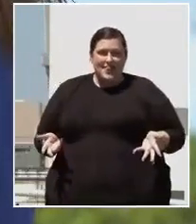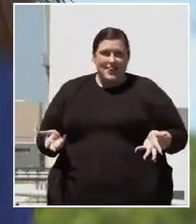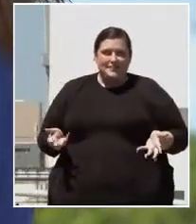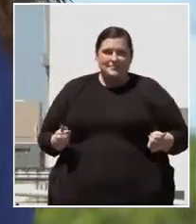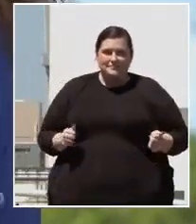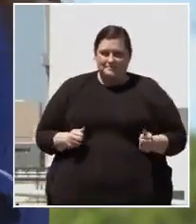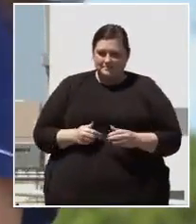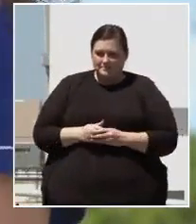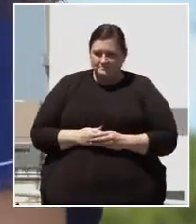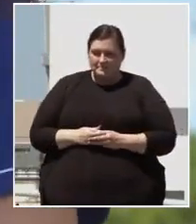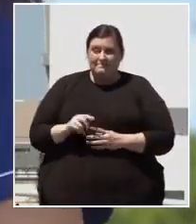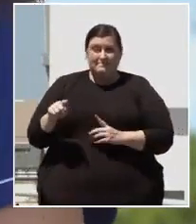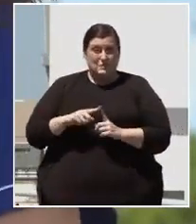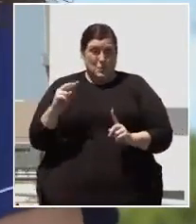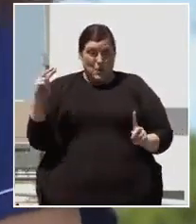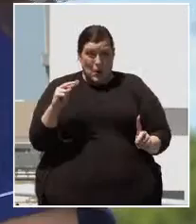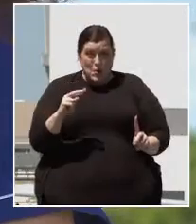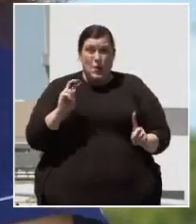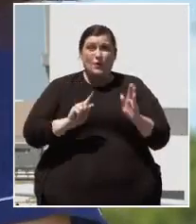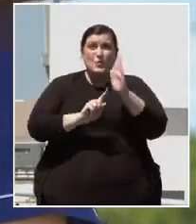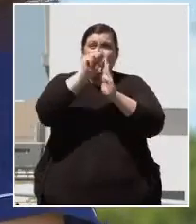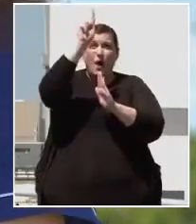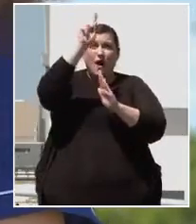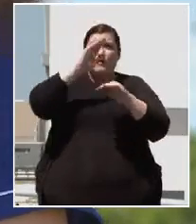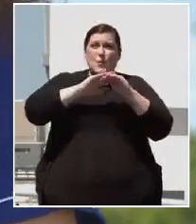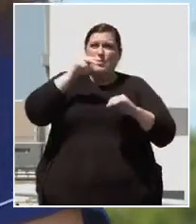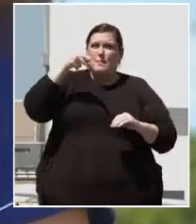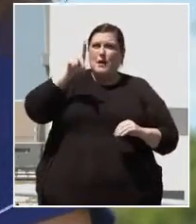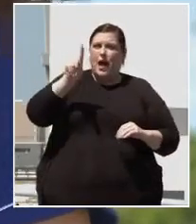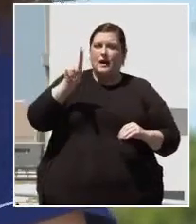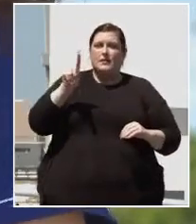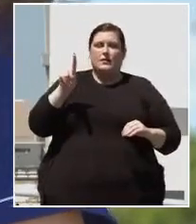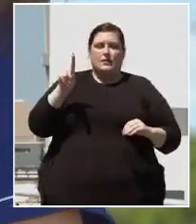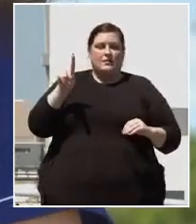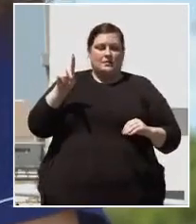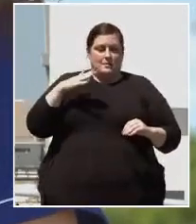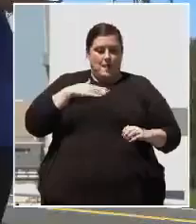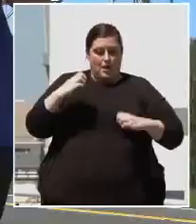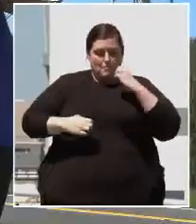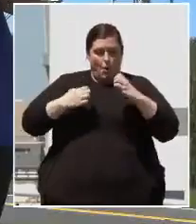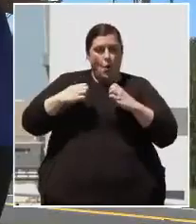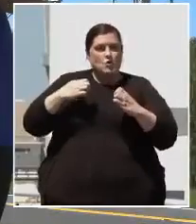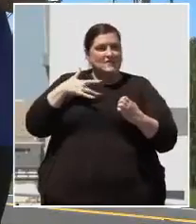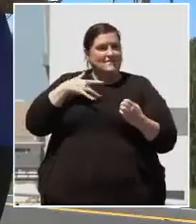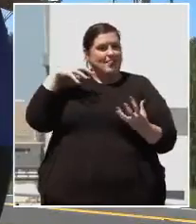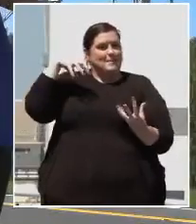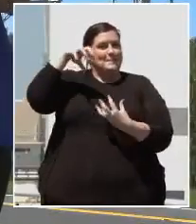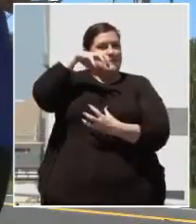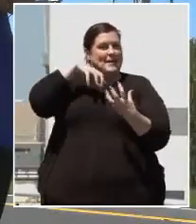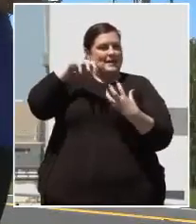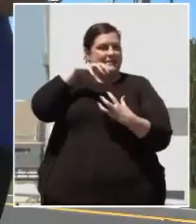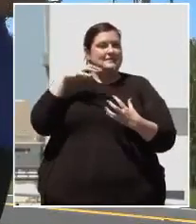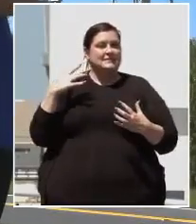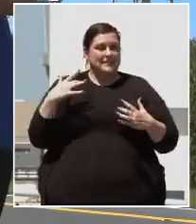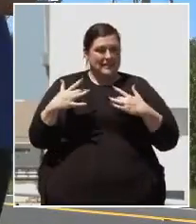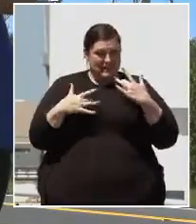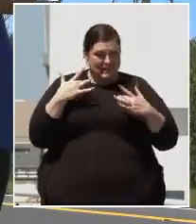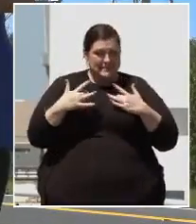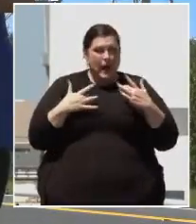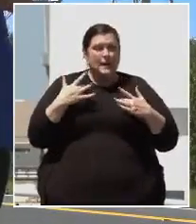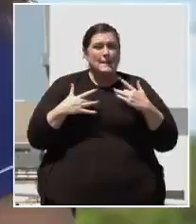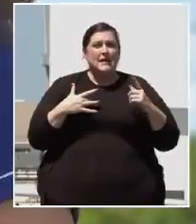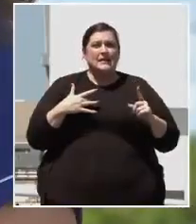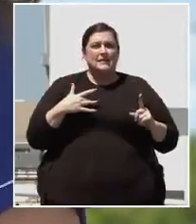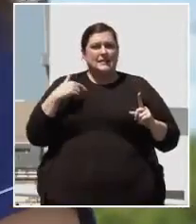well when I look at that rocket on the pad it is a mix of emotions for me I it's it's excitement